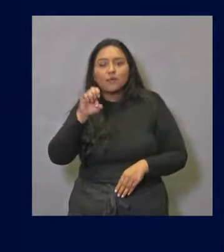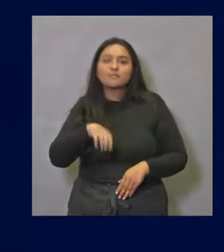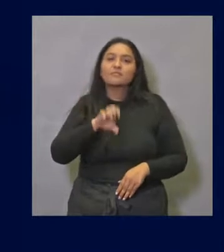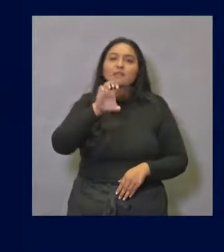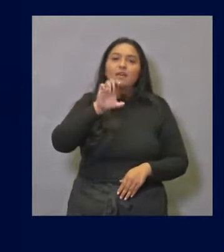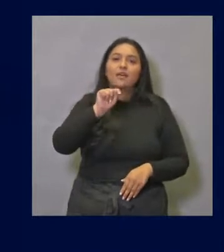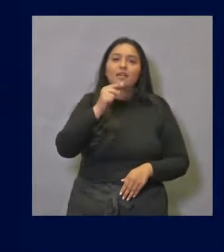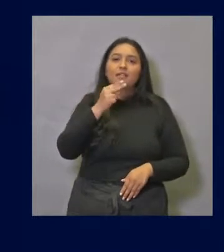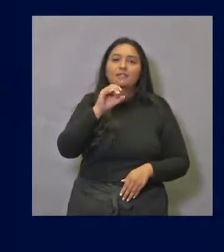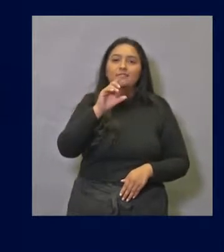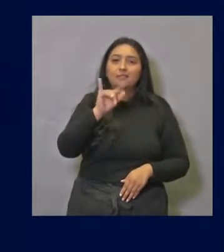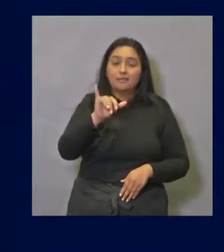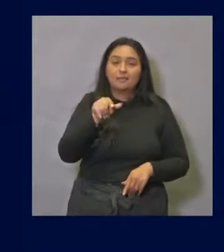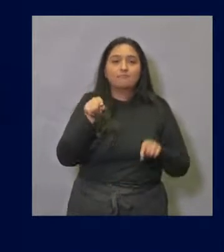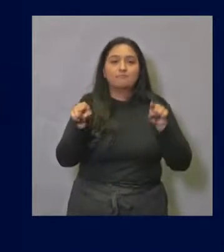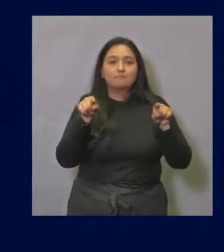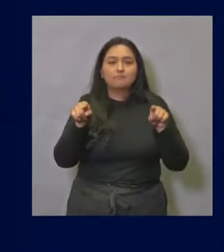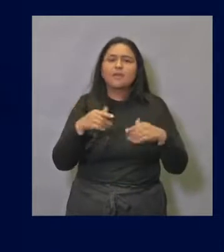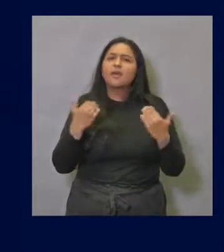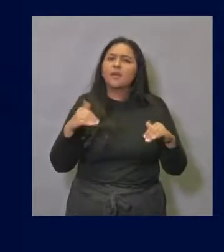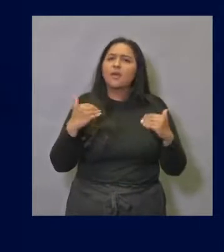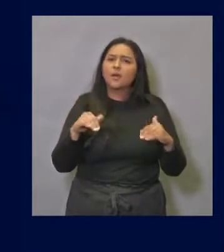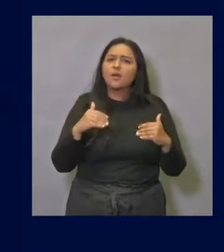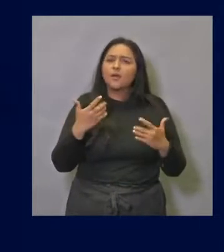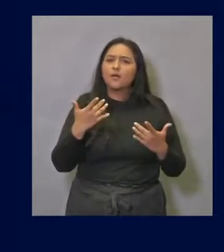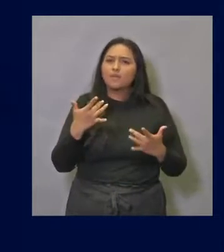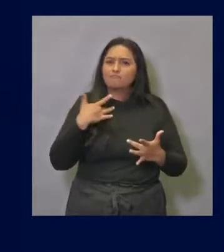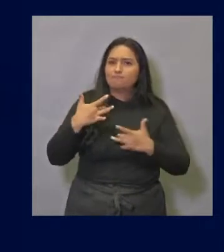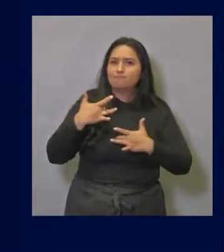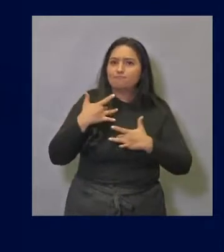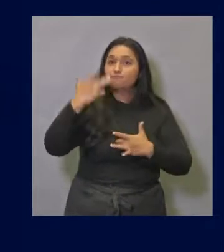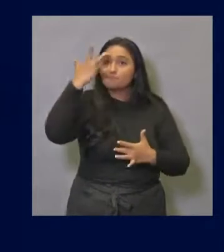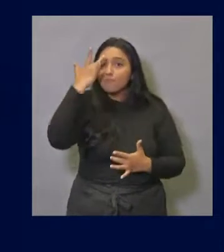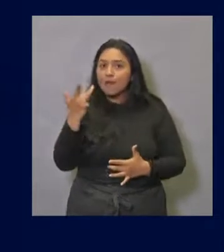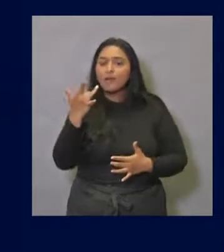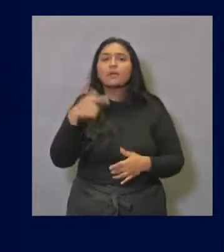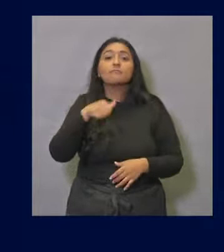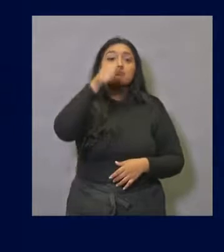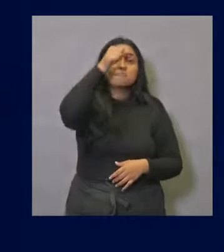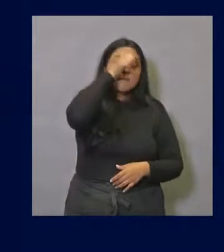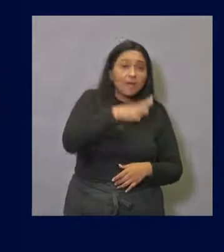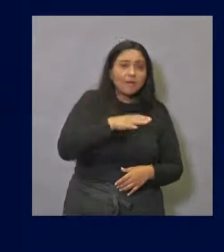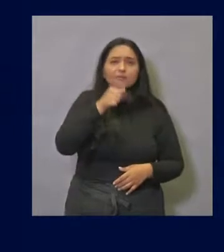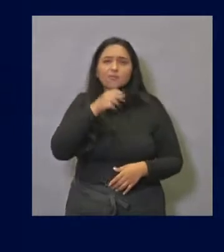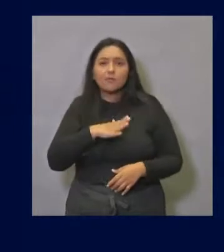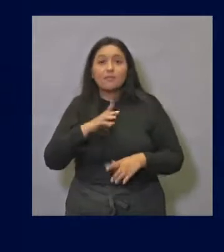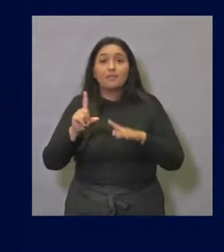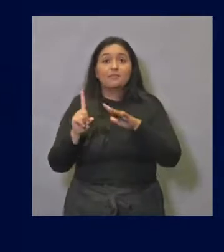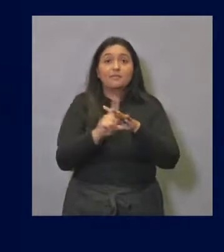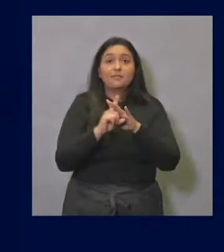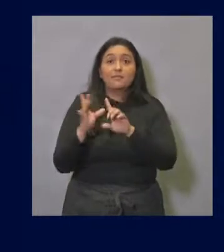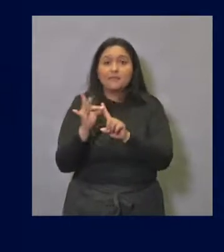particularly troubling since case rates among women and men are relatively similar, with about